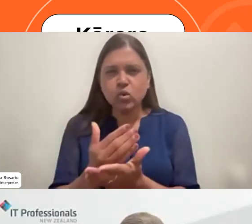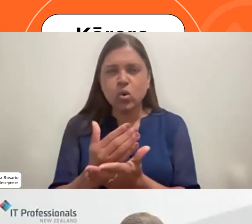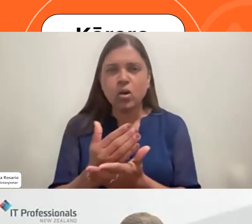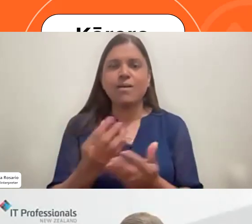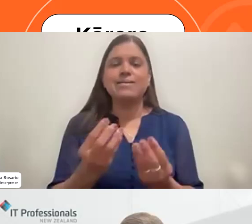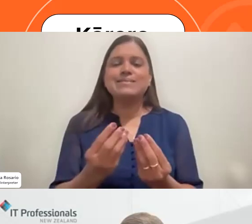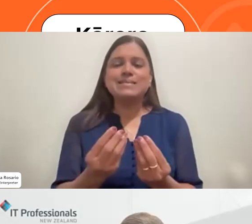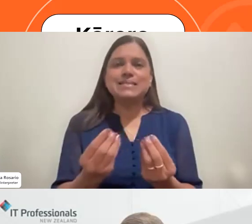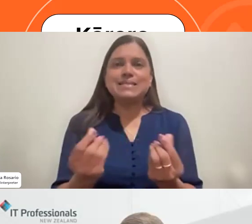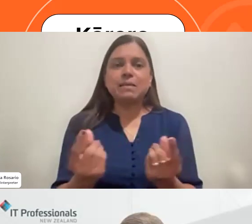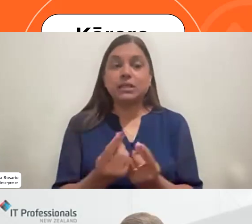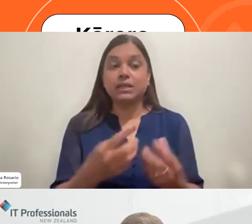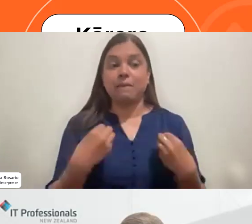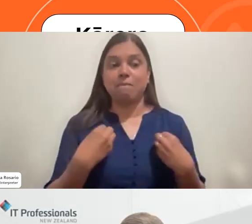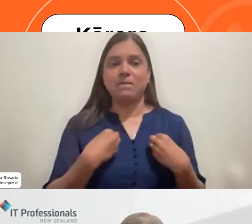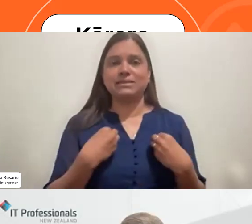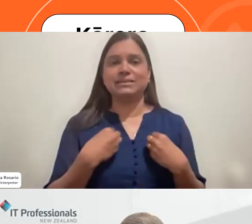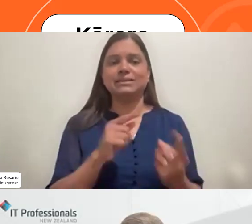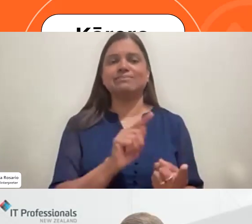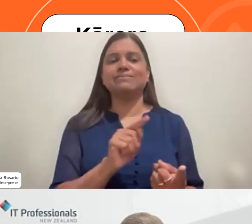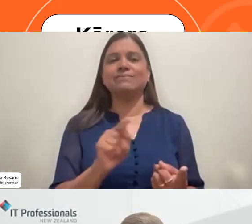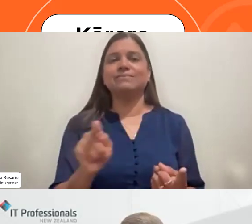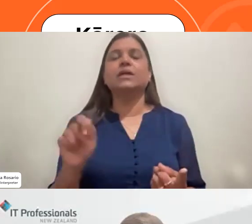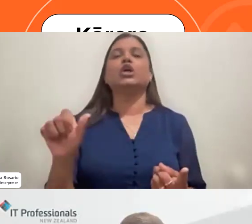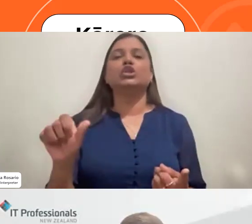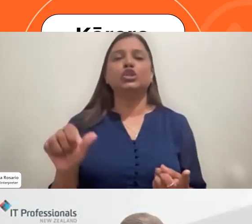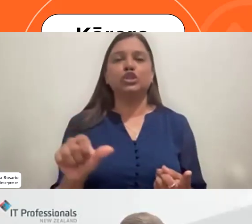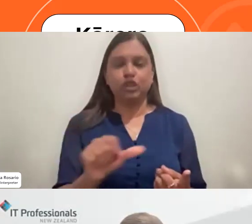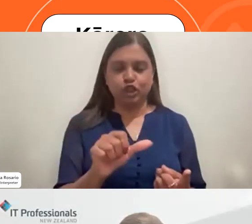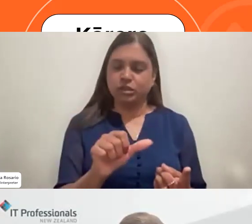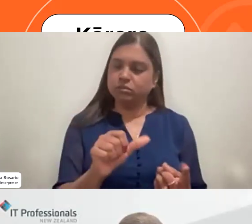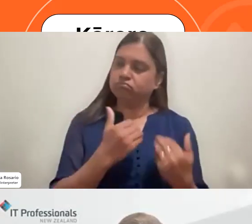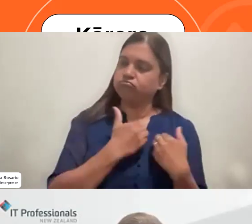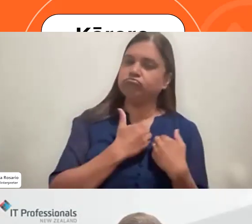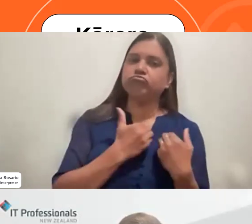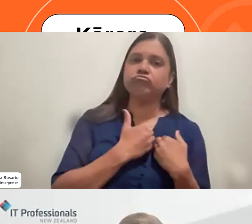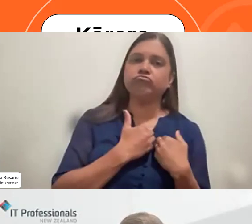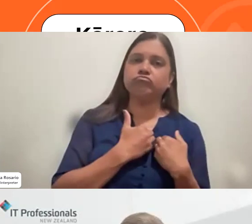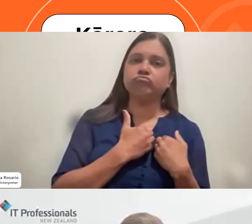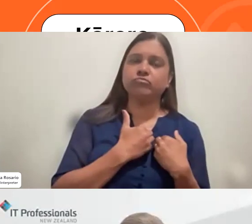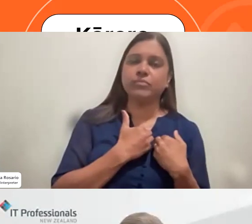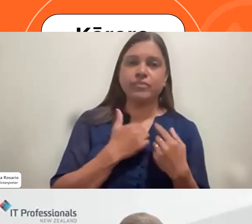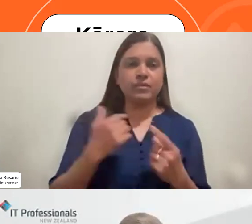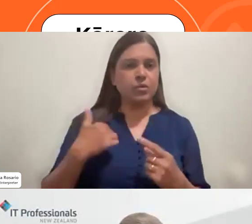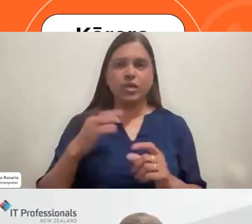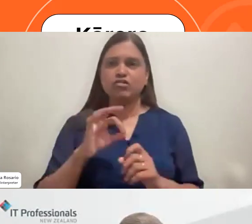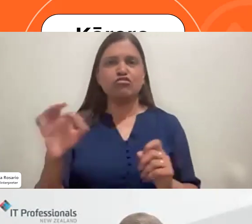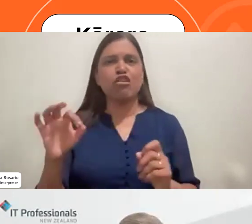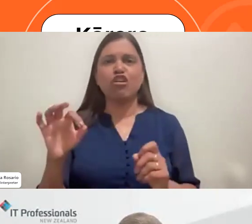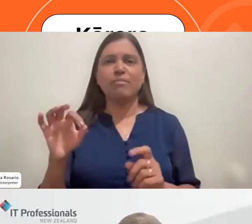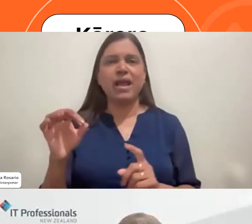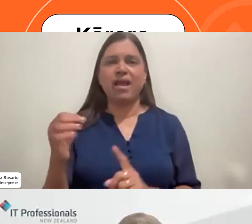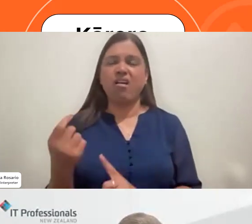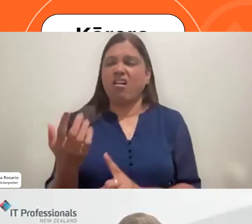that business should hold the line on. We shouldn't be bullied or pushed